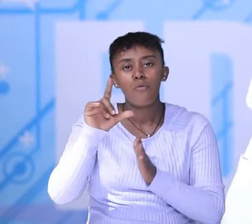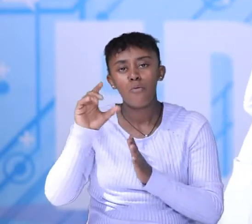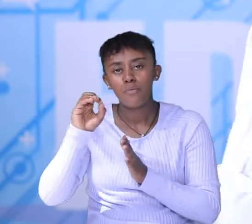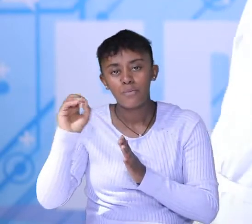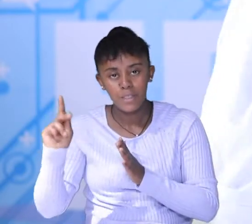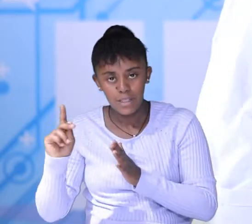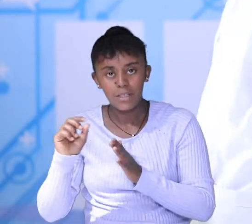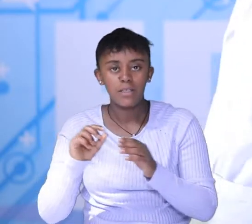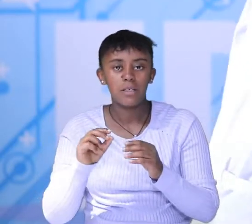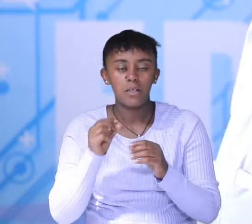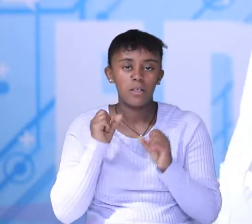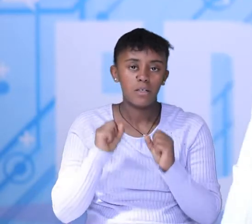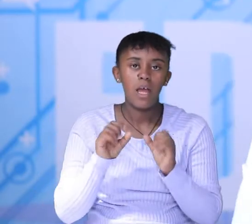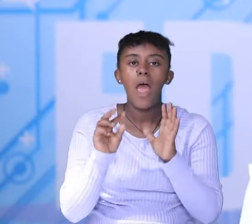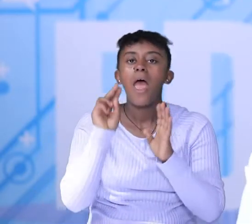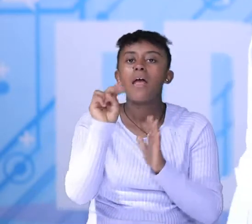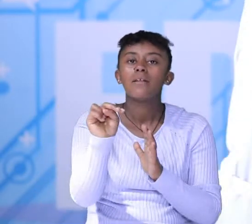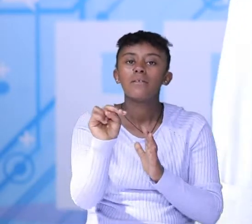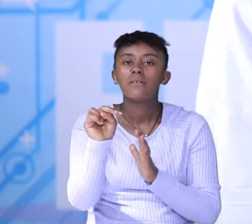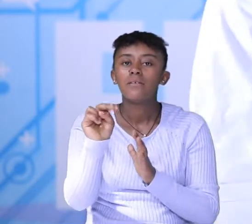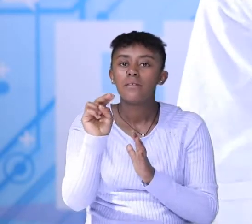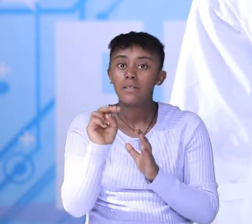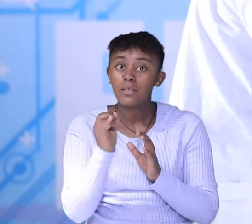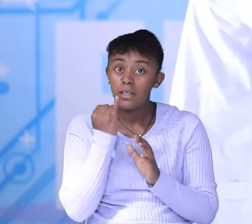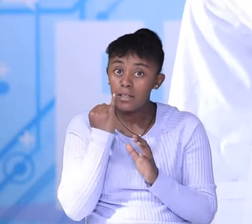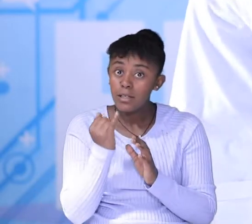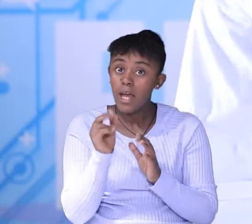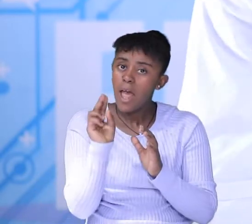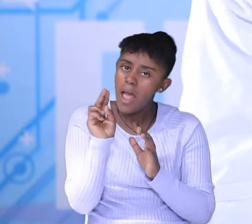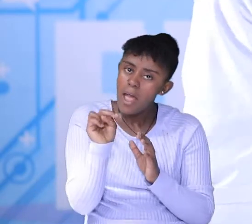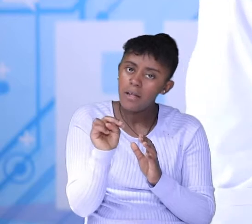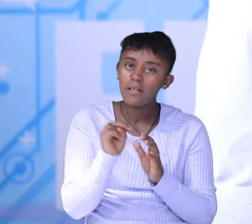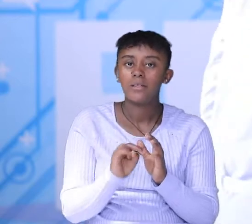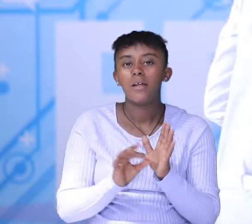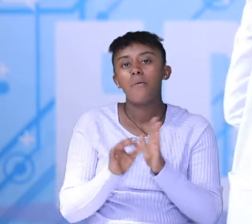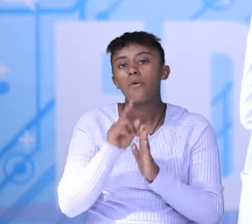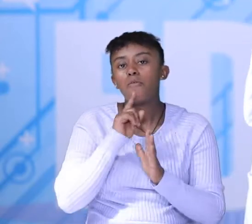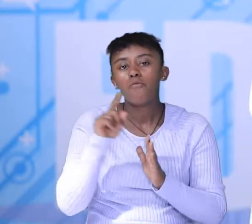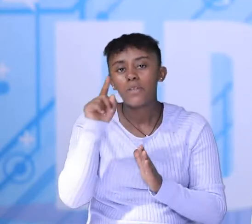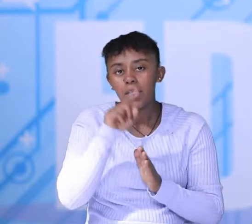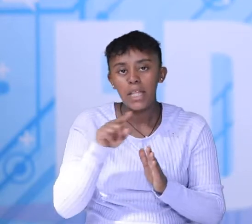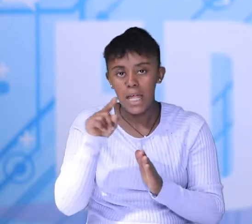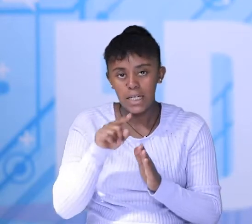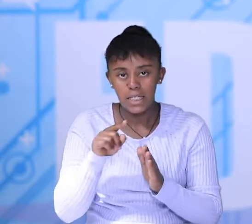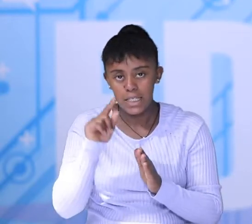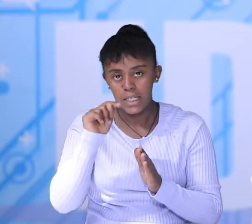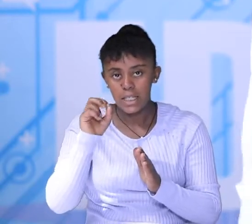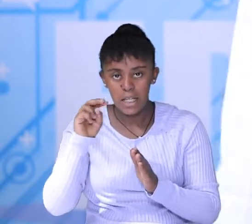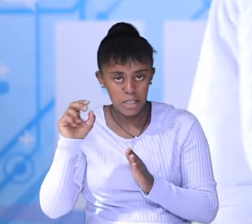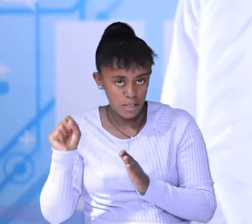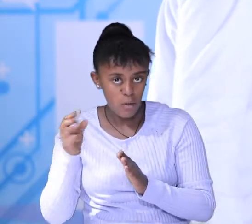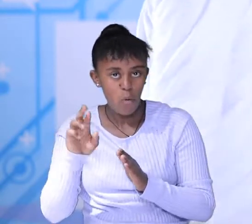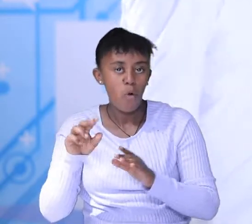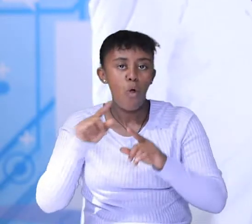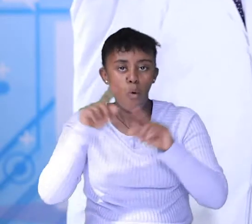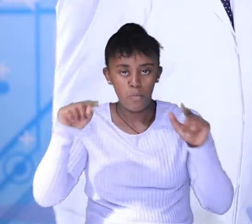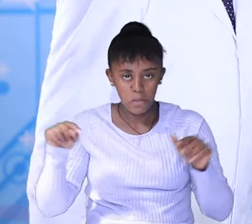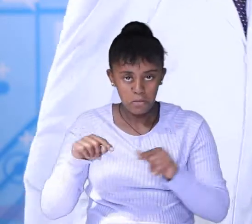point charge particle. Then we have tried to see enormous amount of point charge particles passing through a length